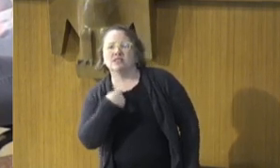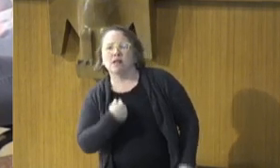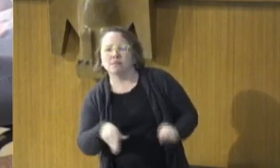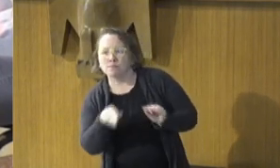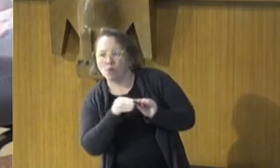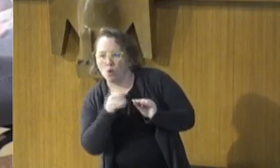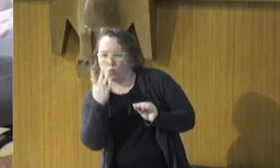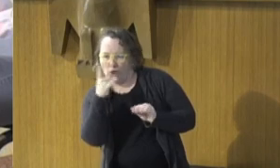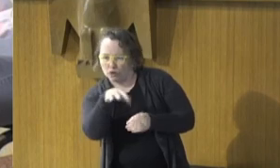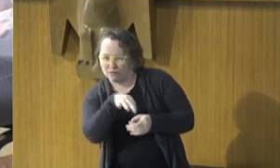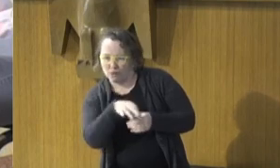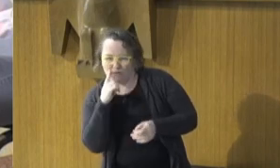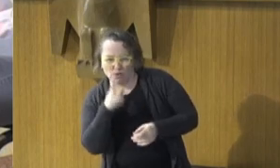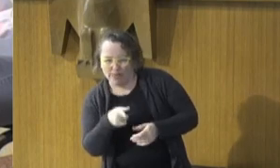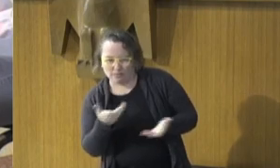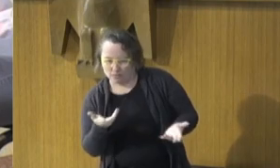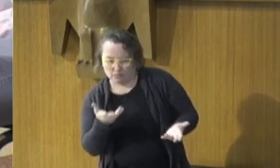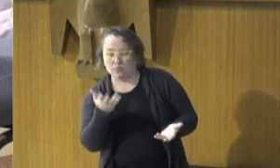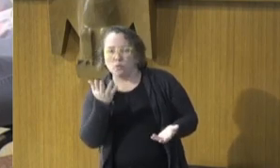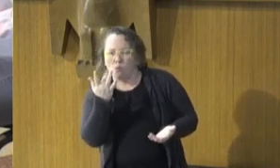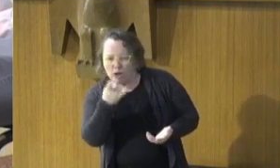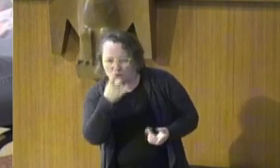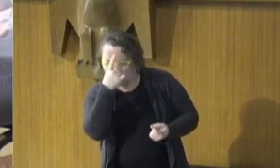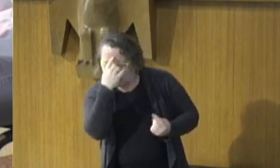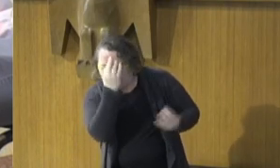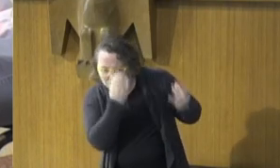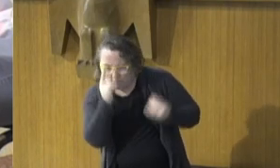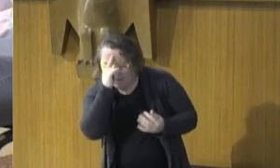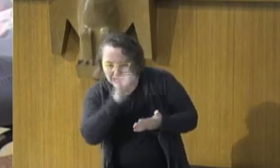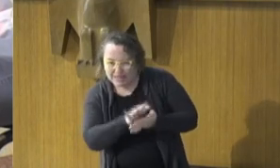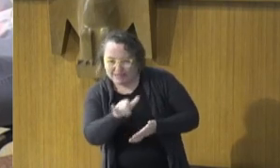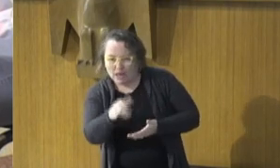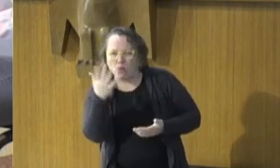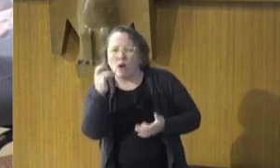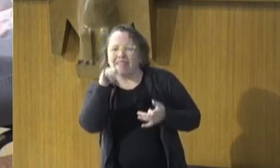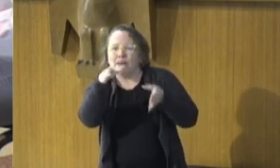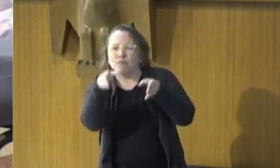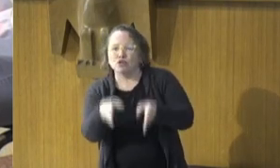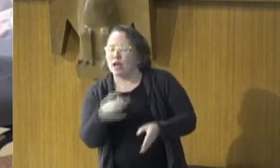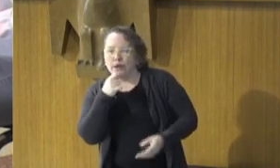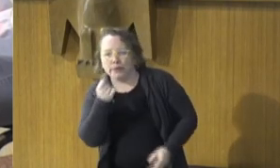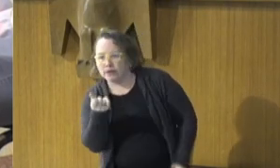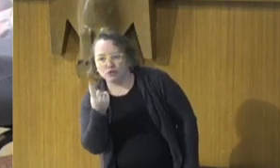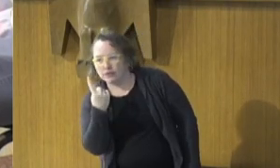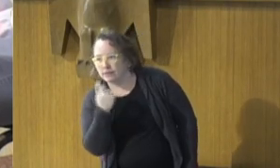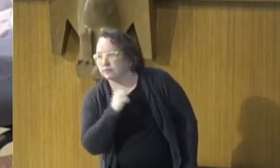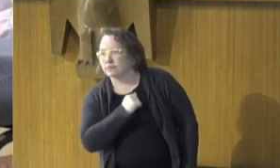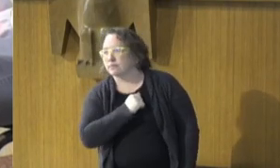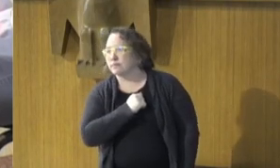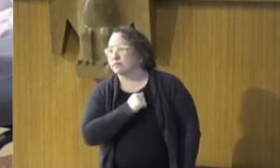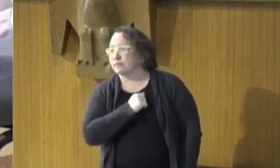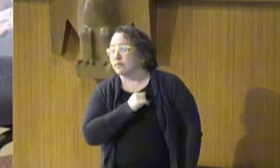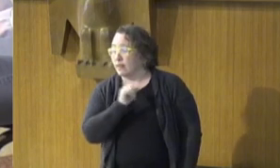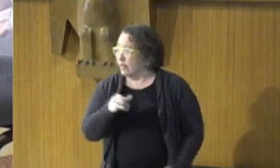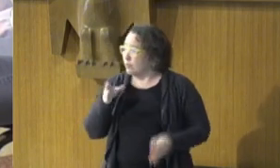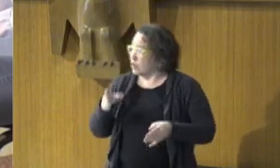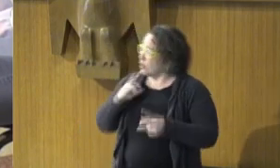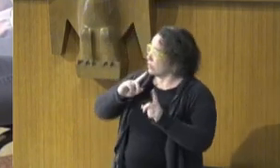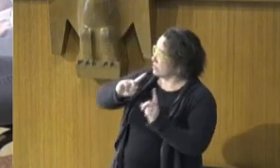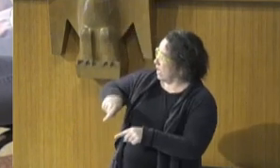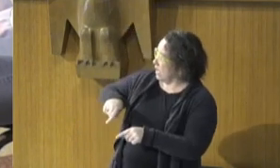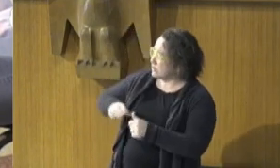you voted for that, or tell me why you voted for that person, because I don't understand. And then they'll tell you, and then you'll